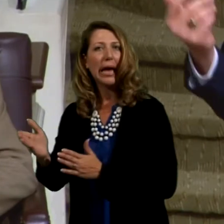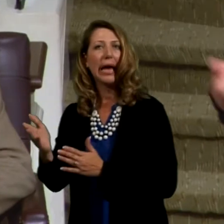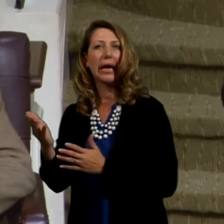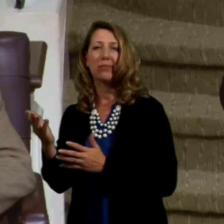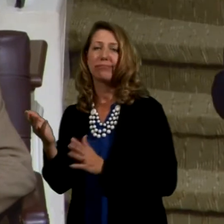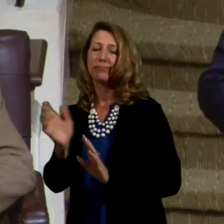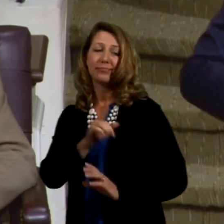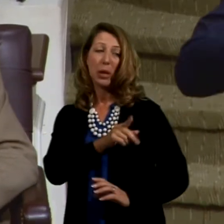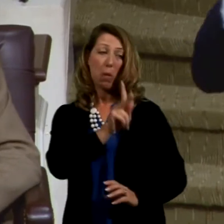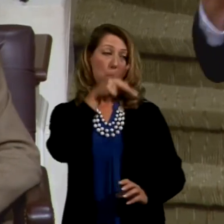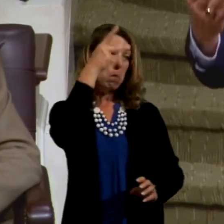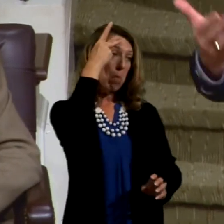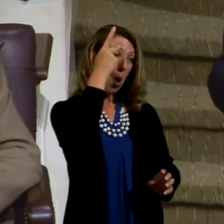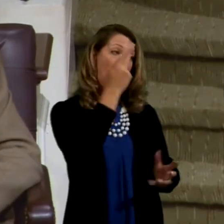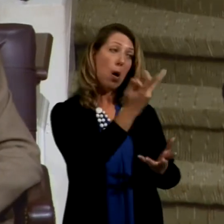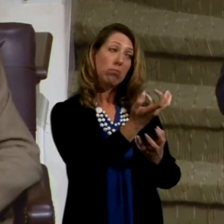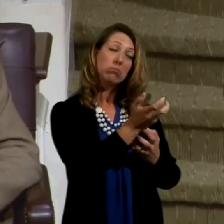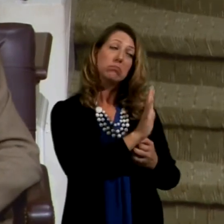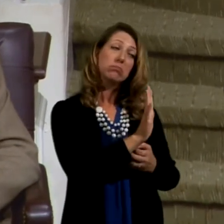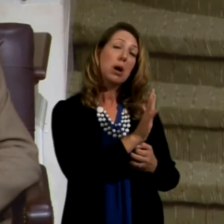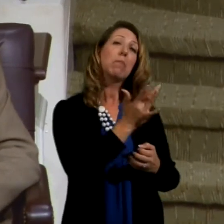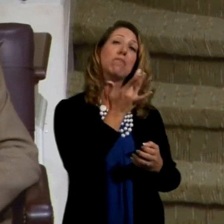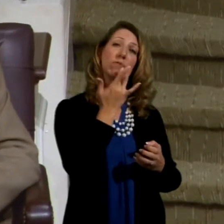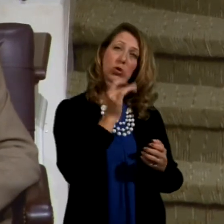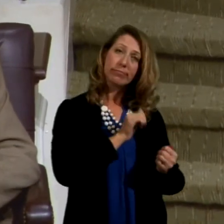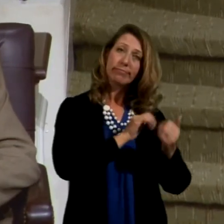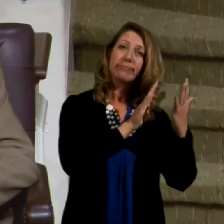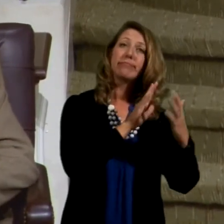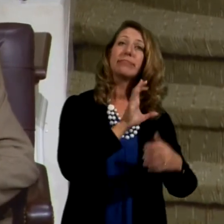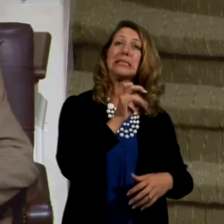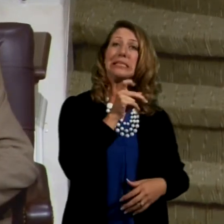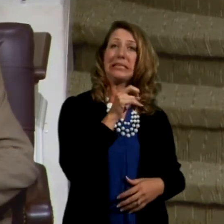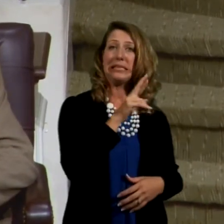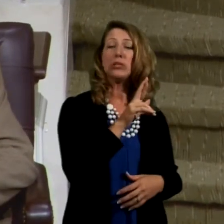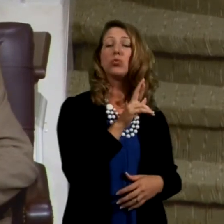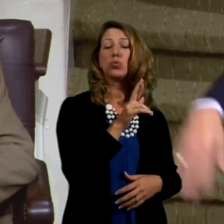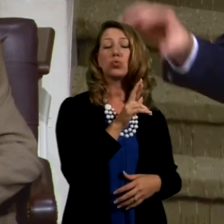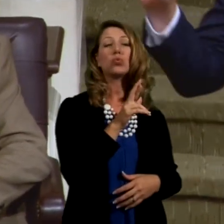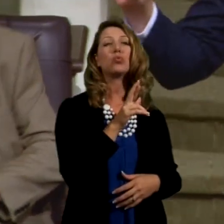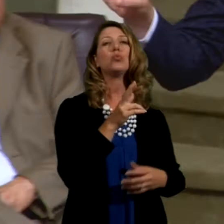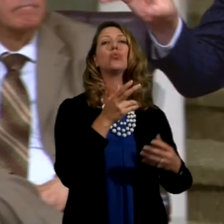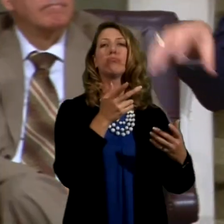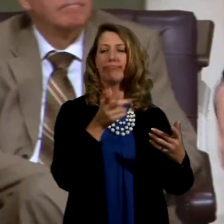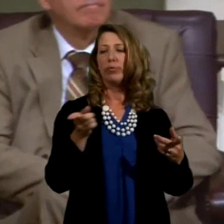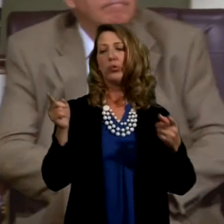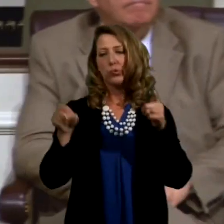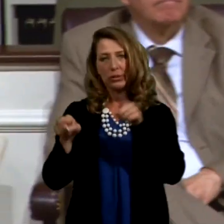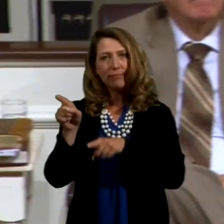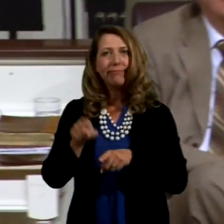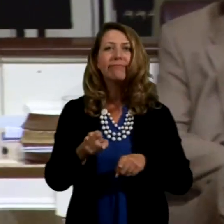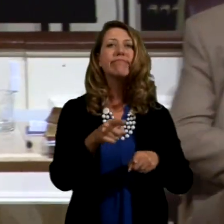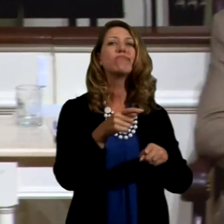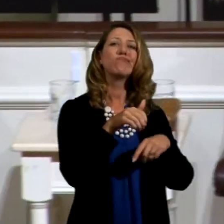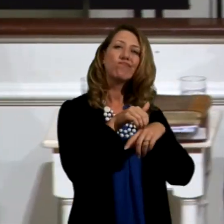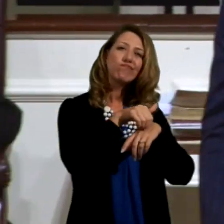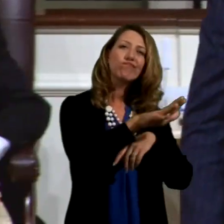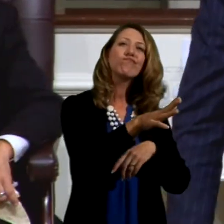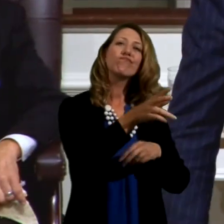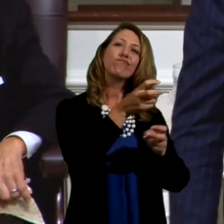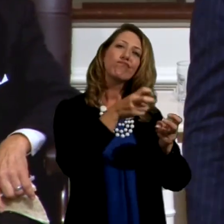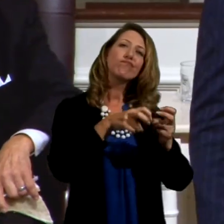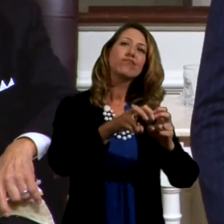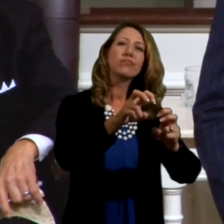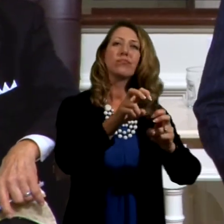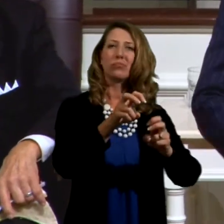appeal to Caesar. And when he did, now he's on his way. He is in Caesarea, which is on the